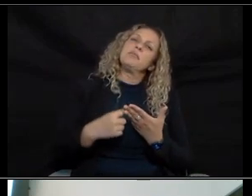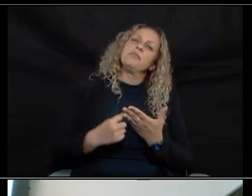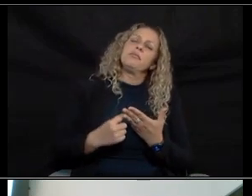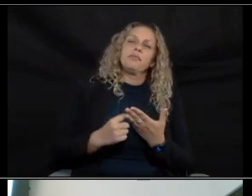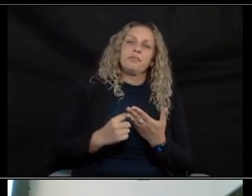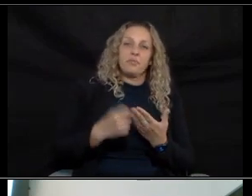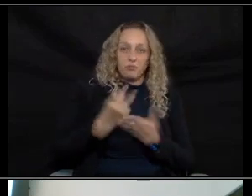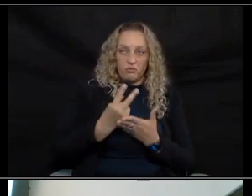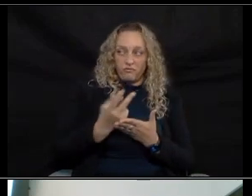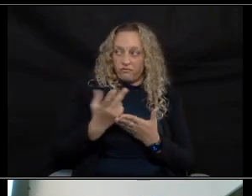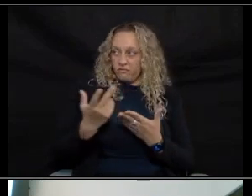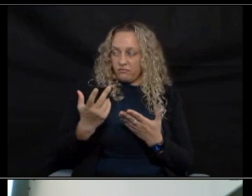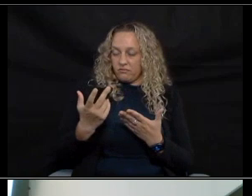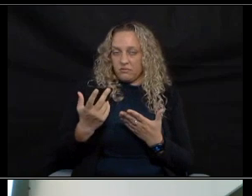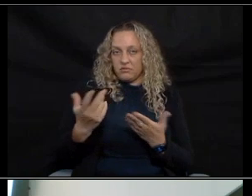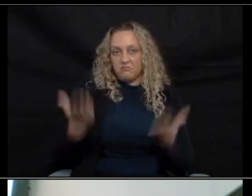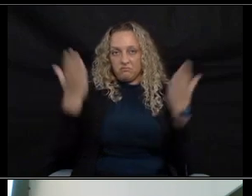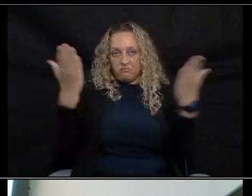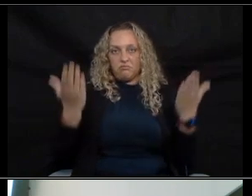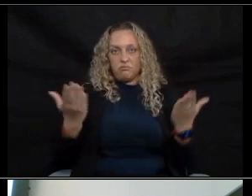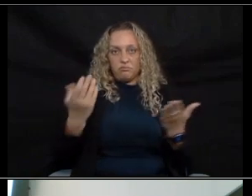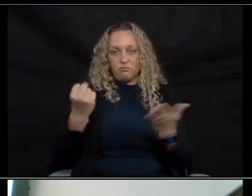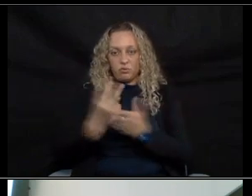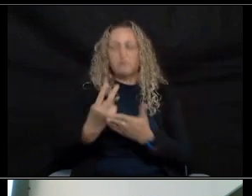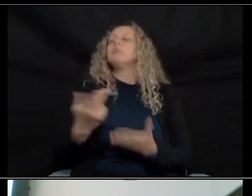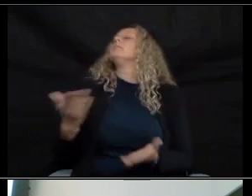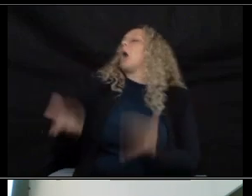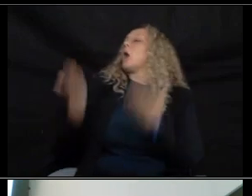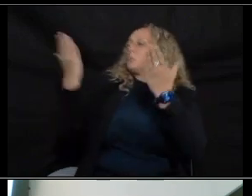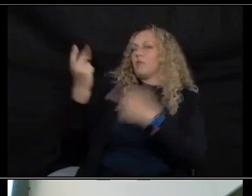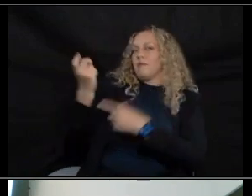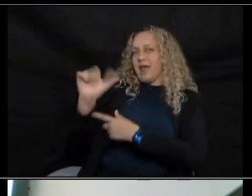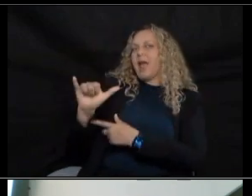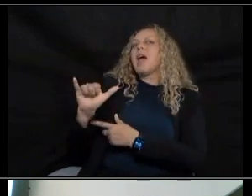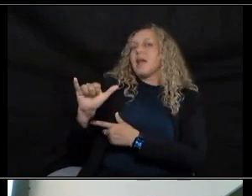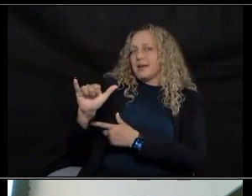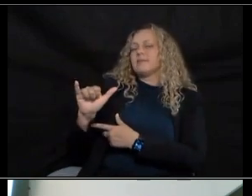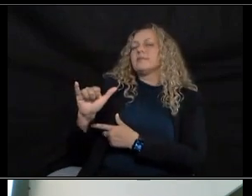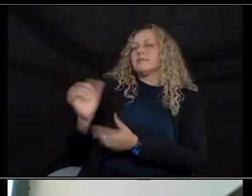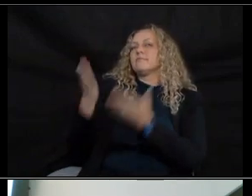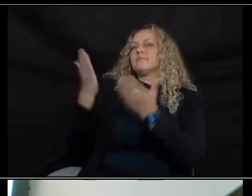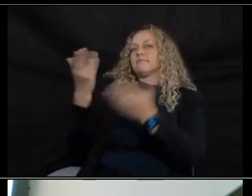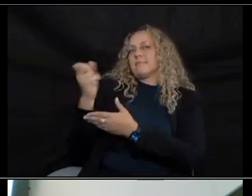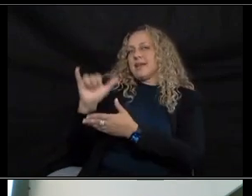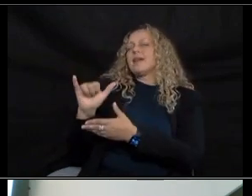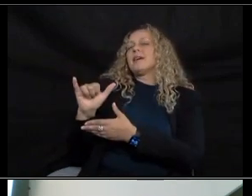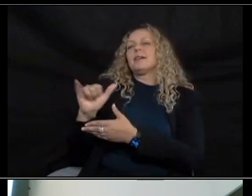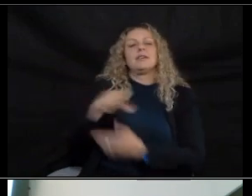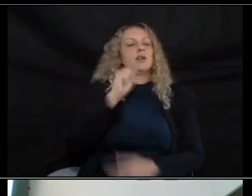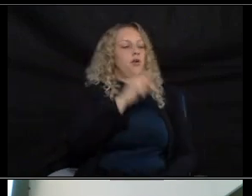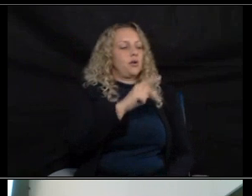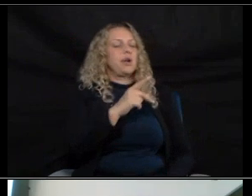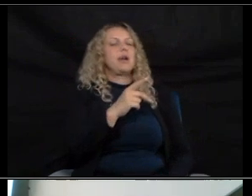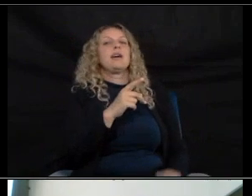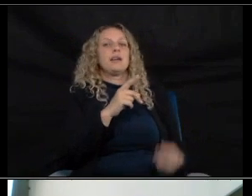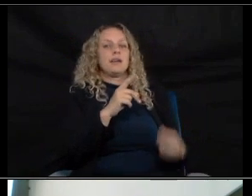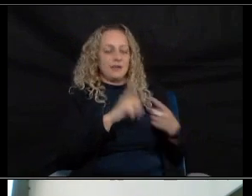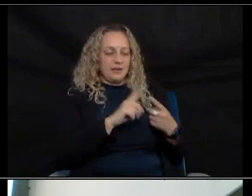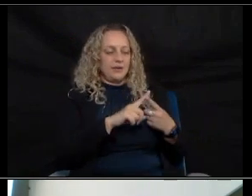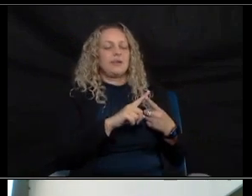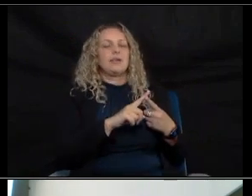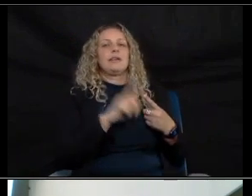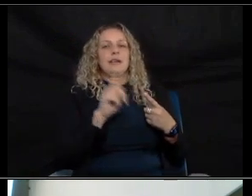approve. So moved. Motion to approve. All right, we got a move by Commissioner Katz, second by